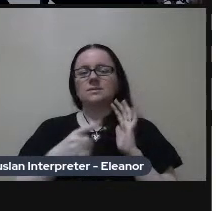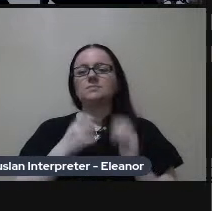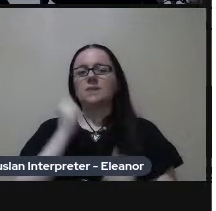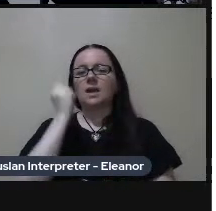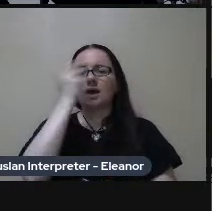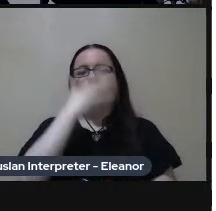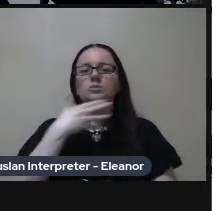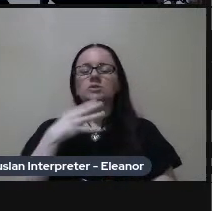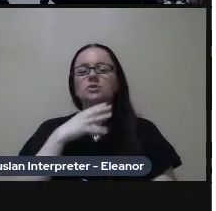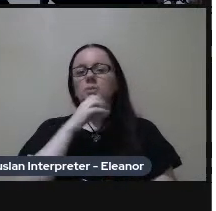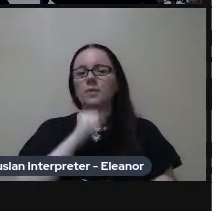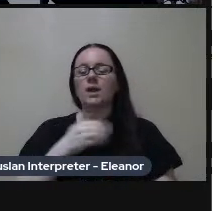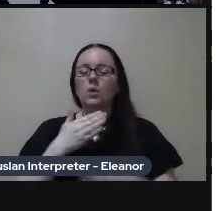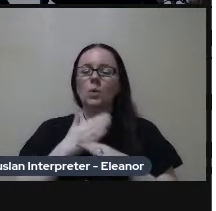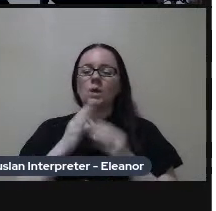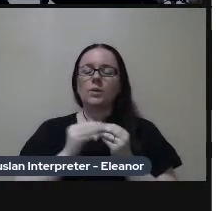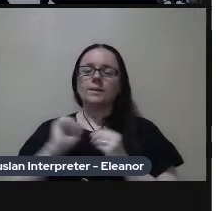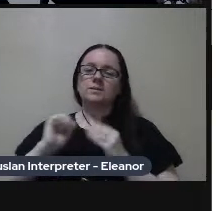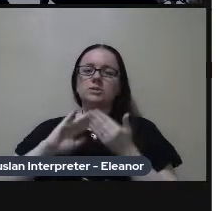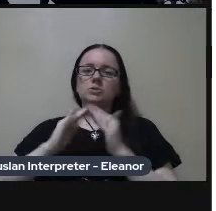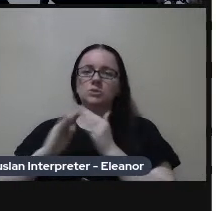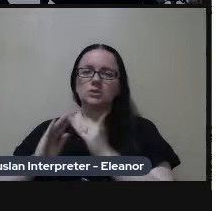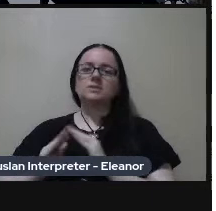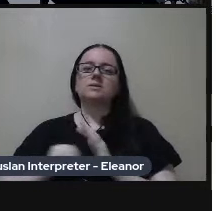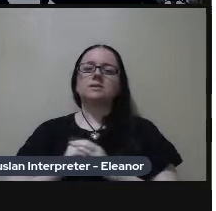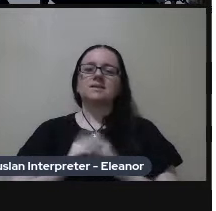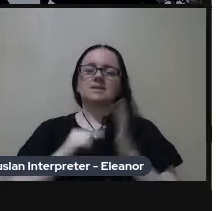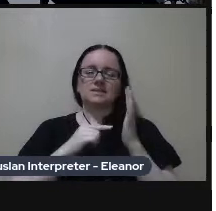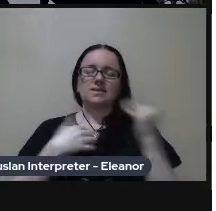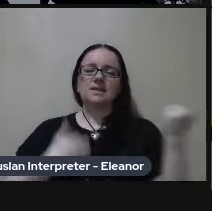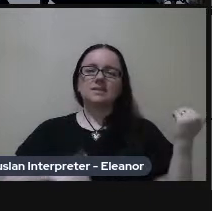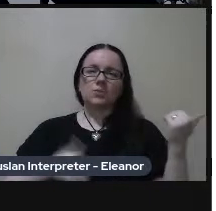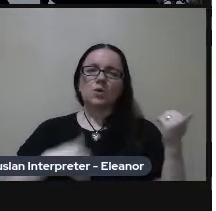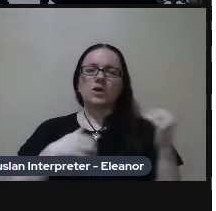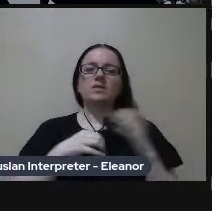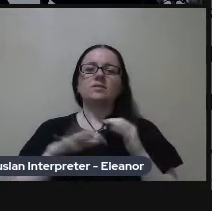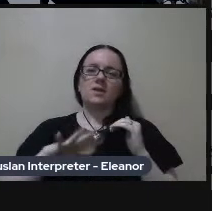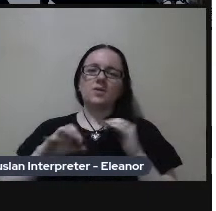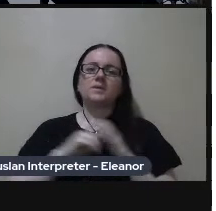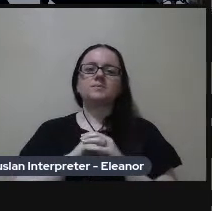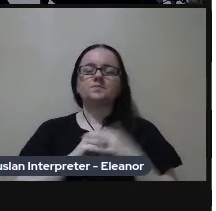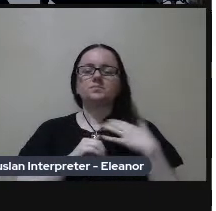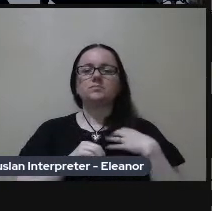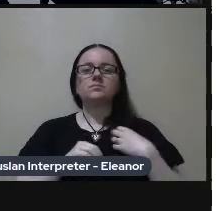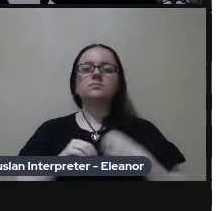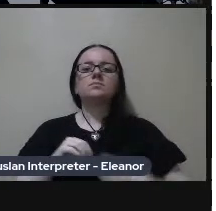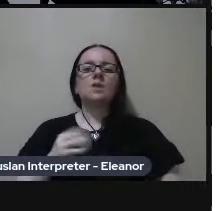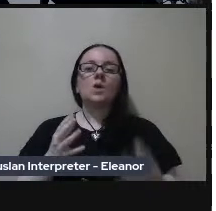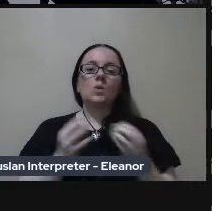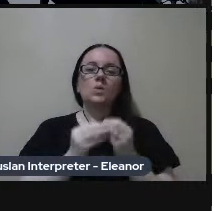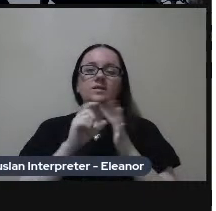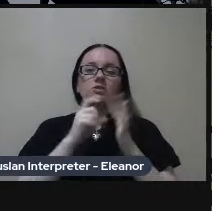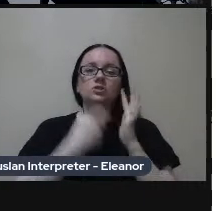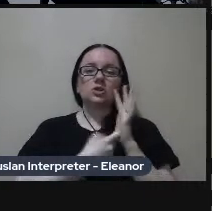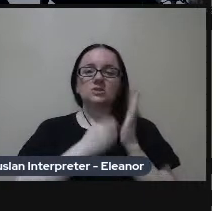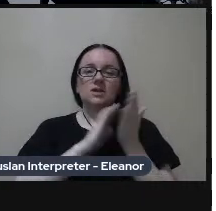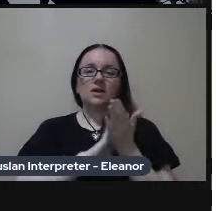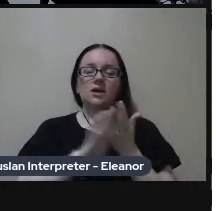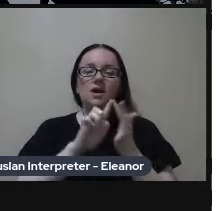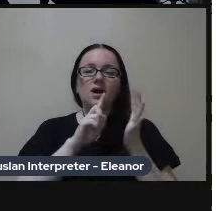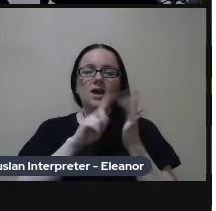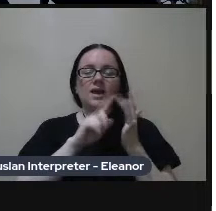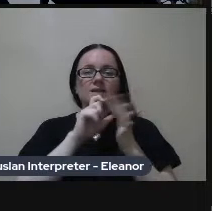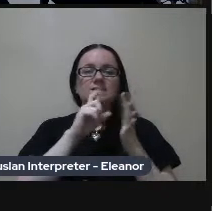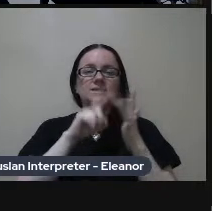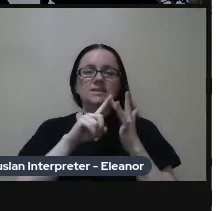with community in the Tamworth and Quirindi regions with Dr. Heidi Jansen, who's pictured in the middle on a Yarning